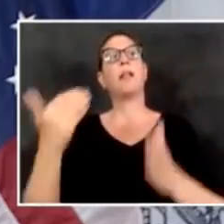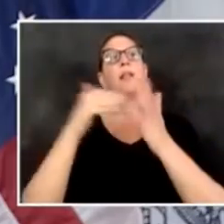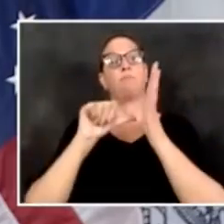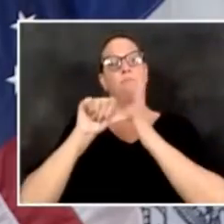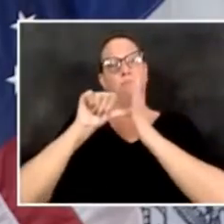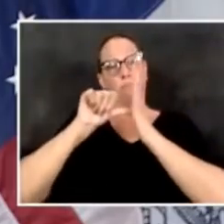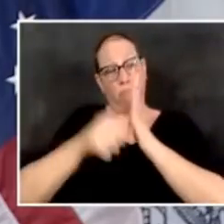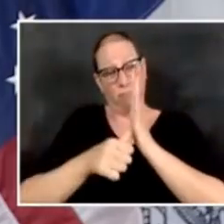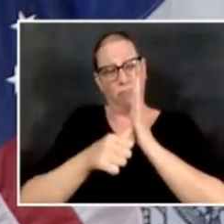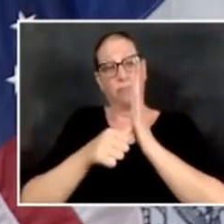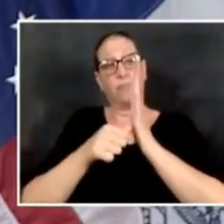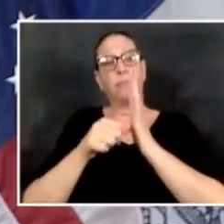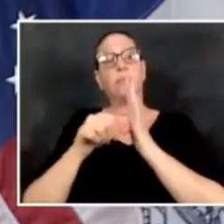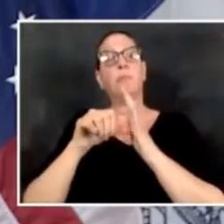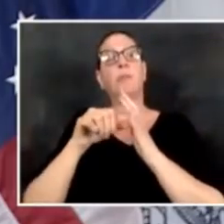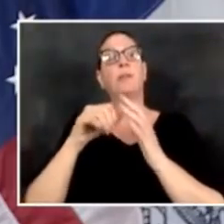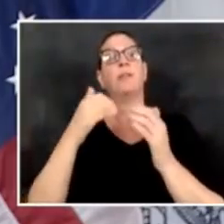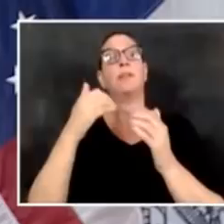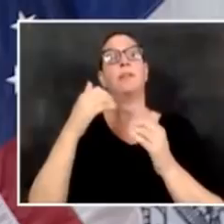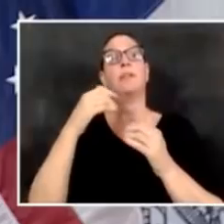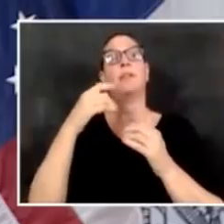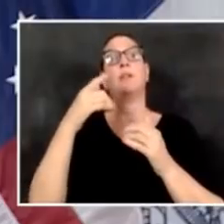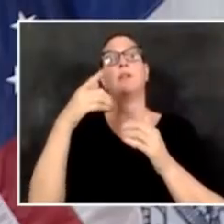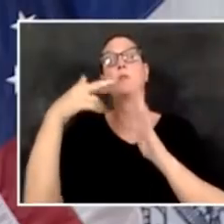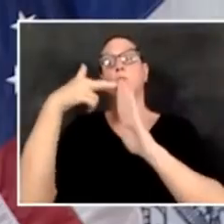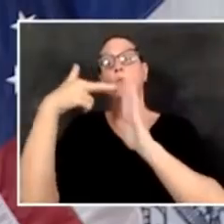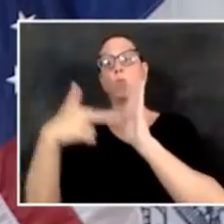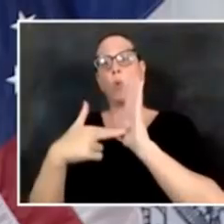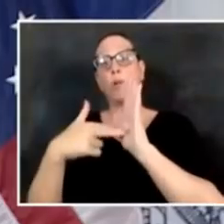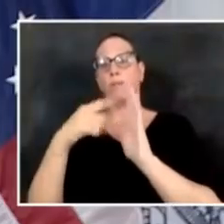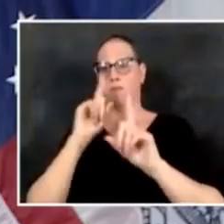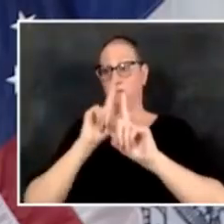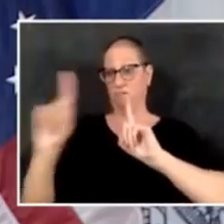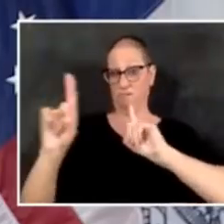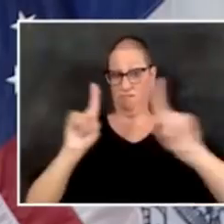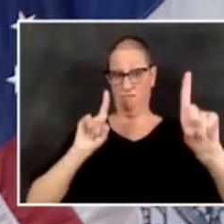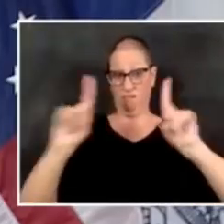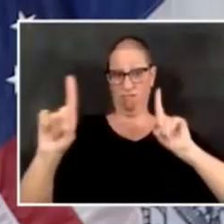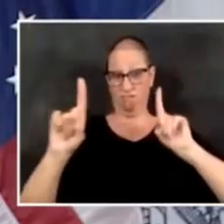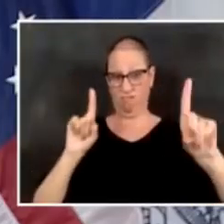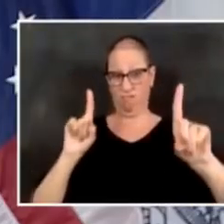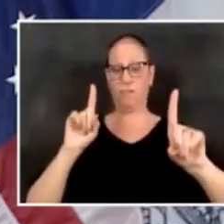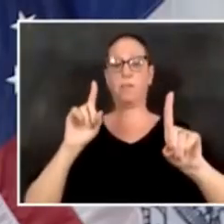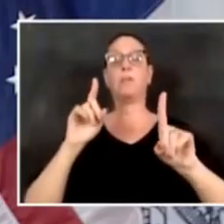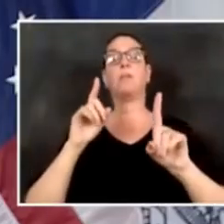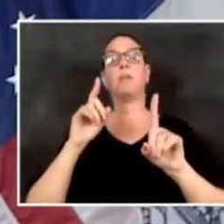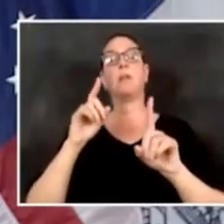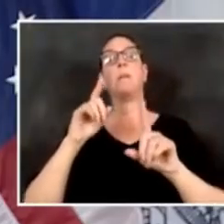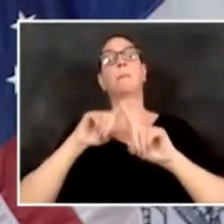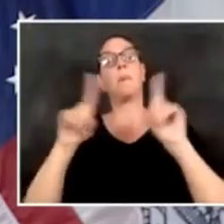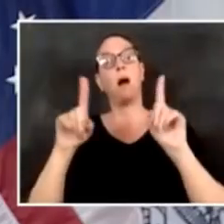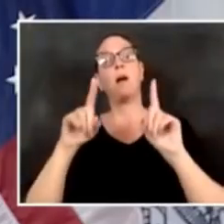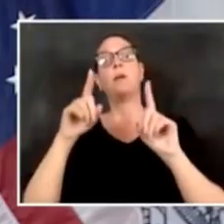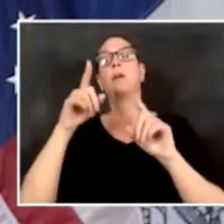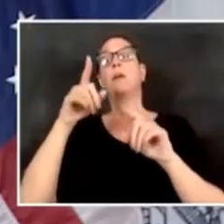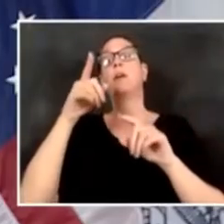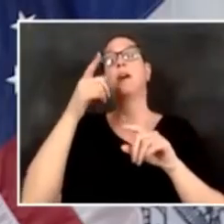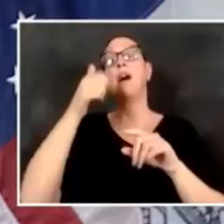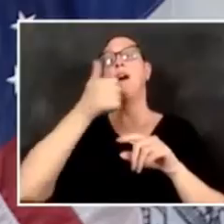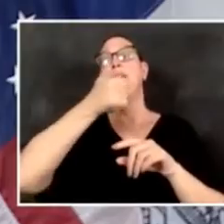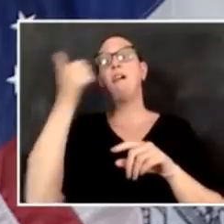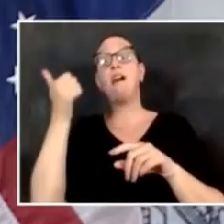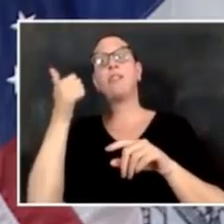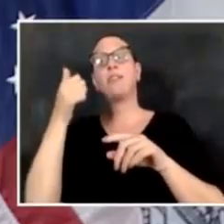on, crime is continuing. Those same officers throughout the city this weekend,